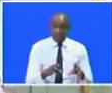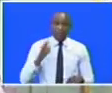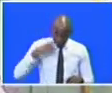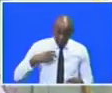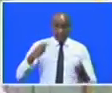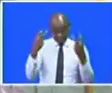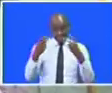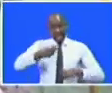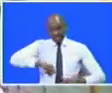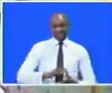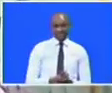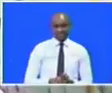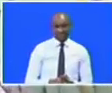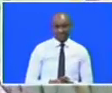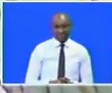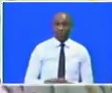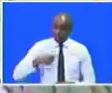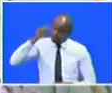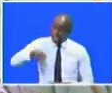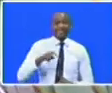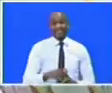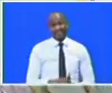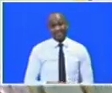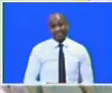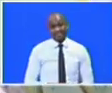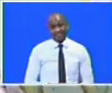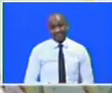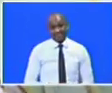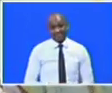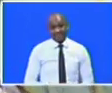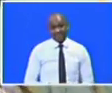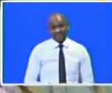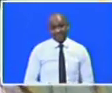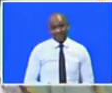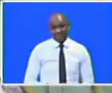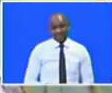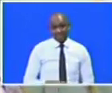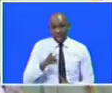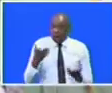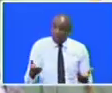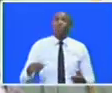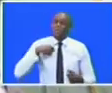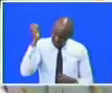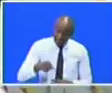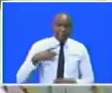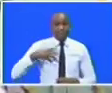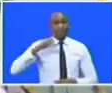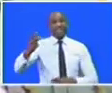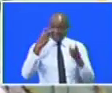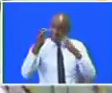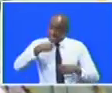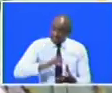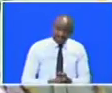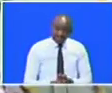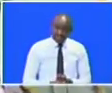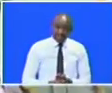seen. We must. Whether we Ndakini or we Kithini, we must be seen.